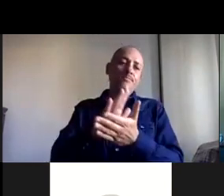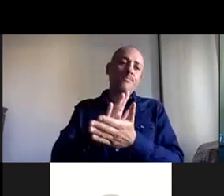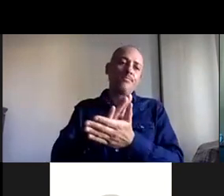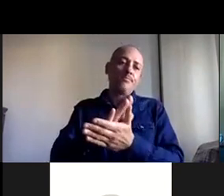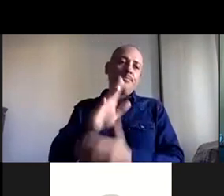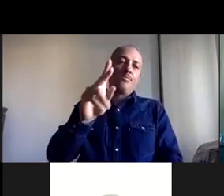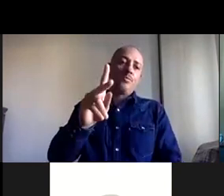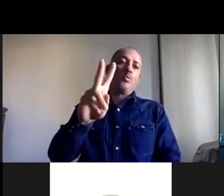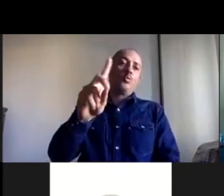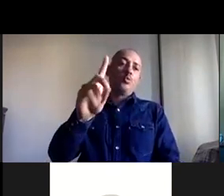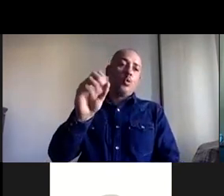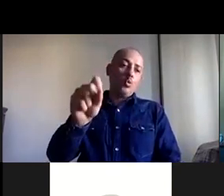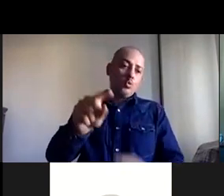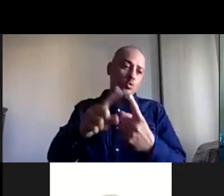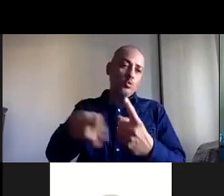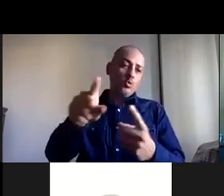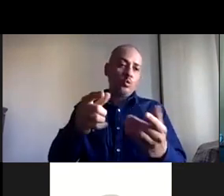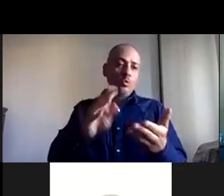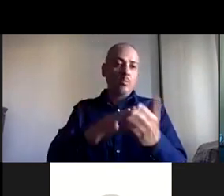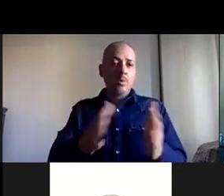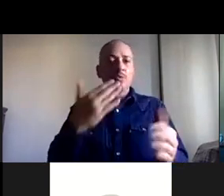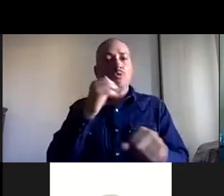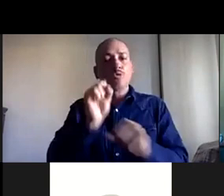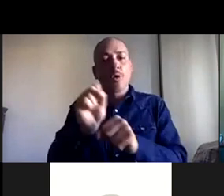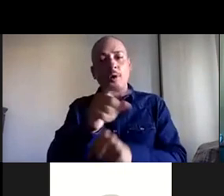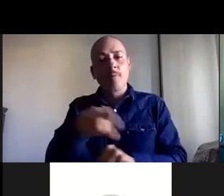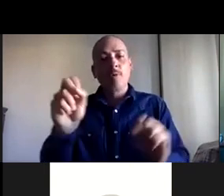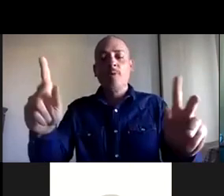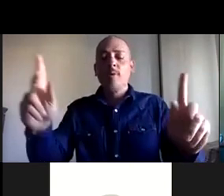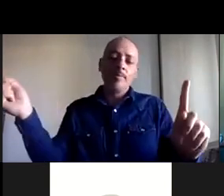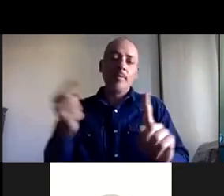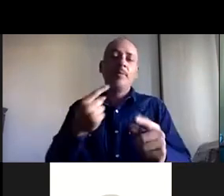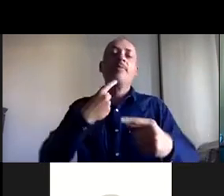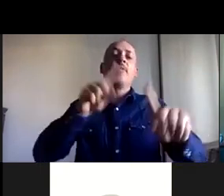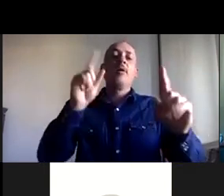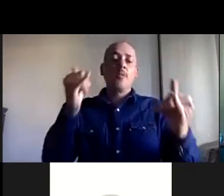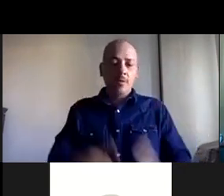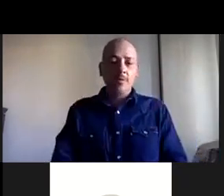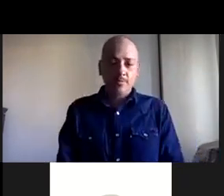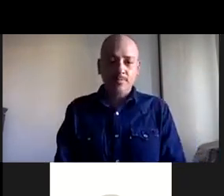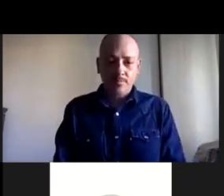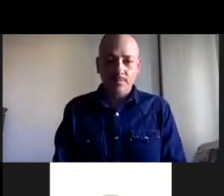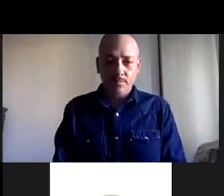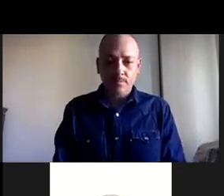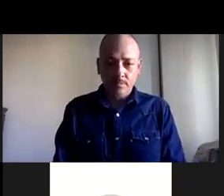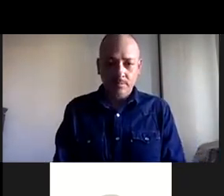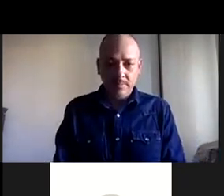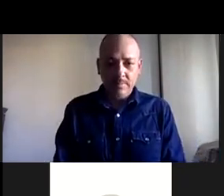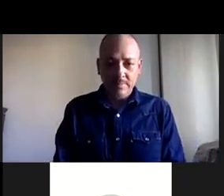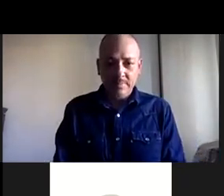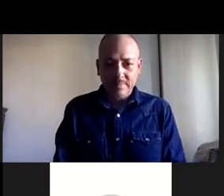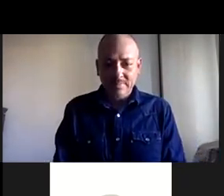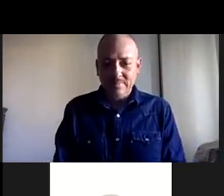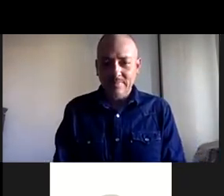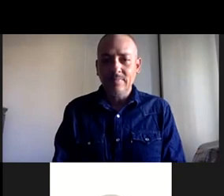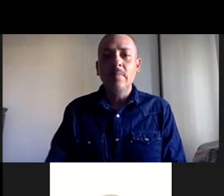committee. Good job, guys. Okay, I finally got it to work. So I'm going to start sharing my screen. Oh, the